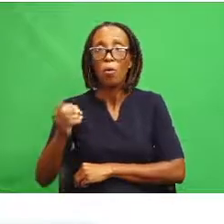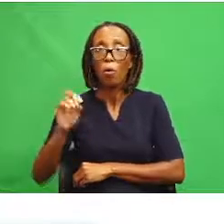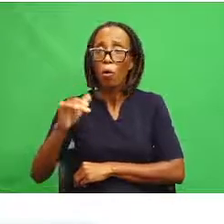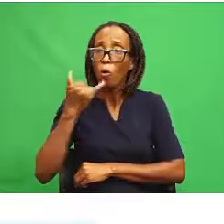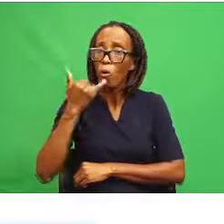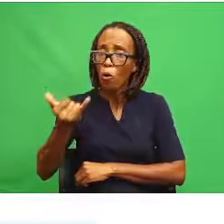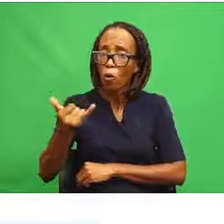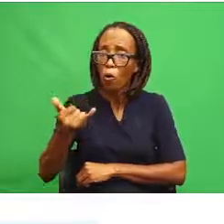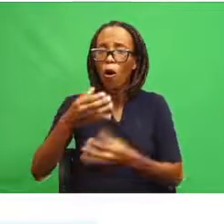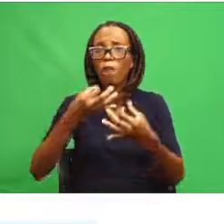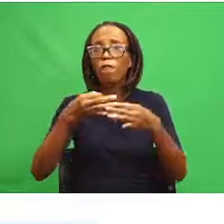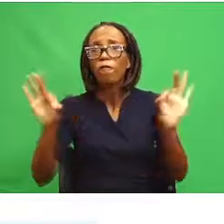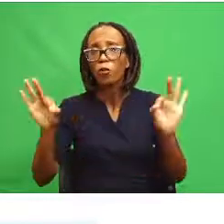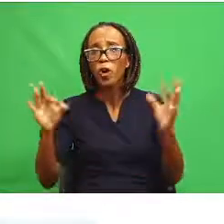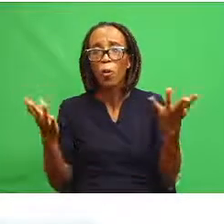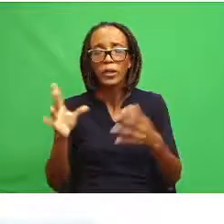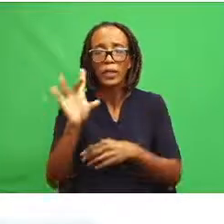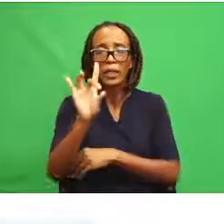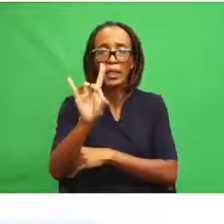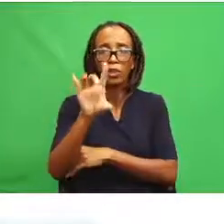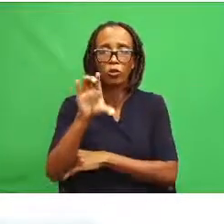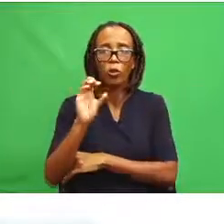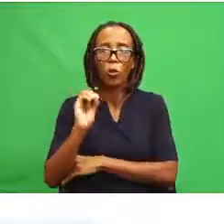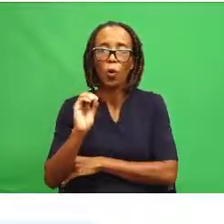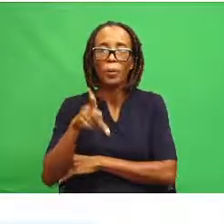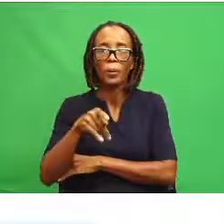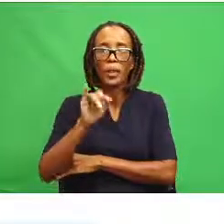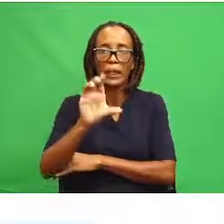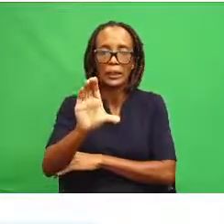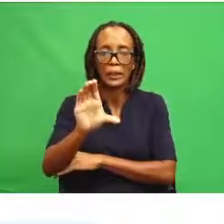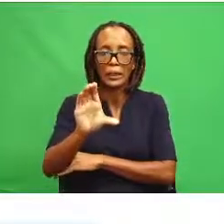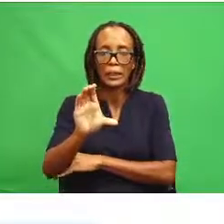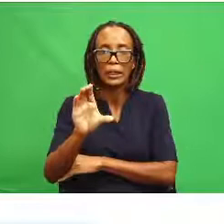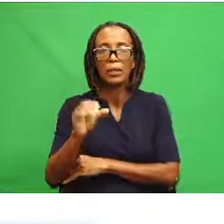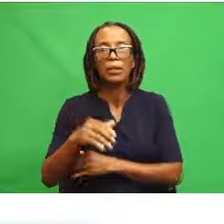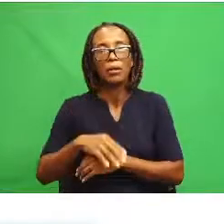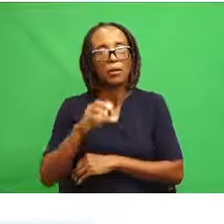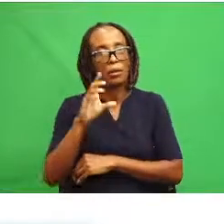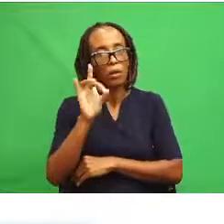your calls. Toll-free hotline at 800-OPIC,